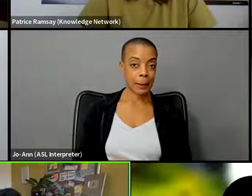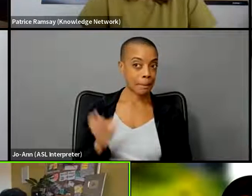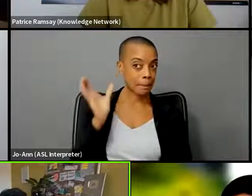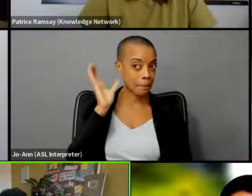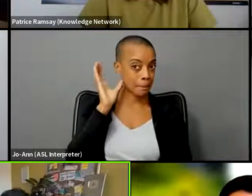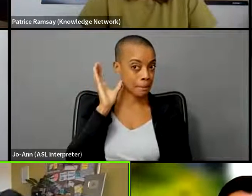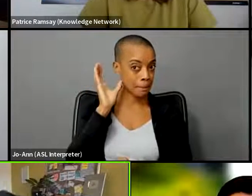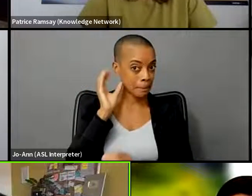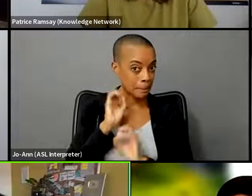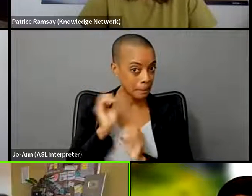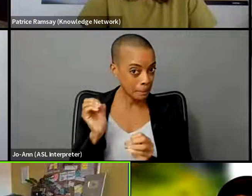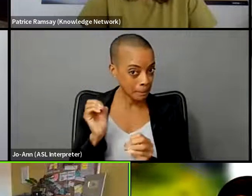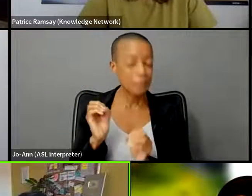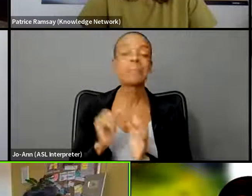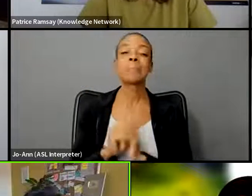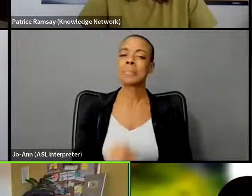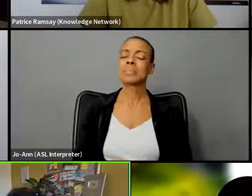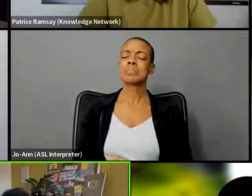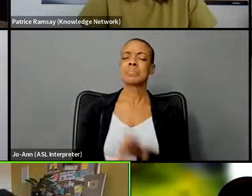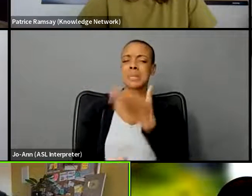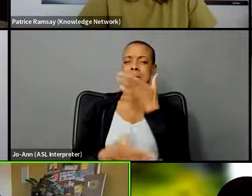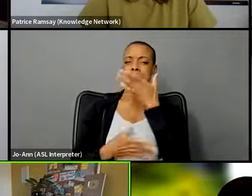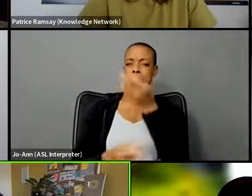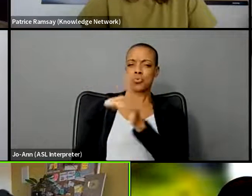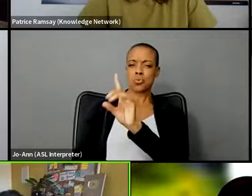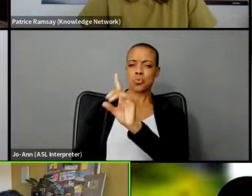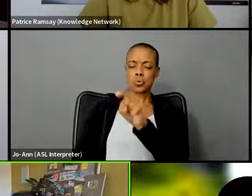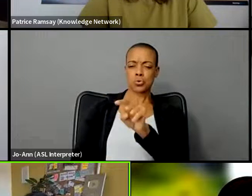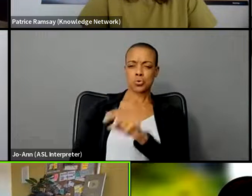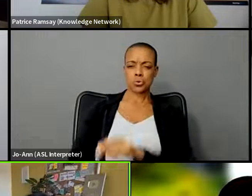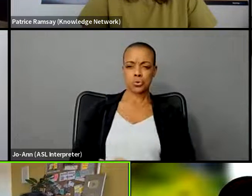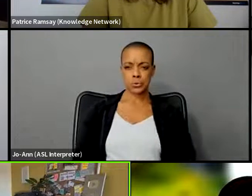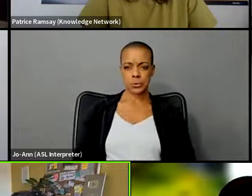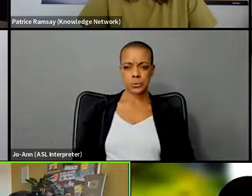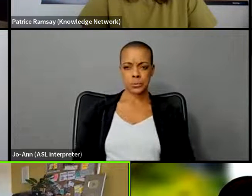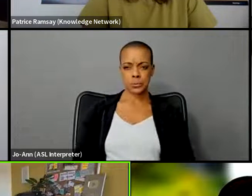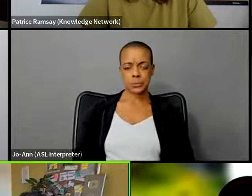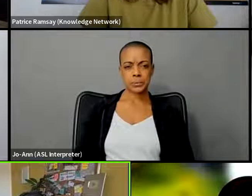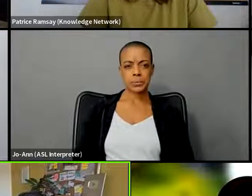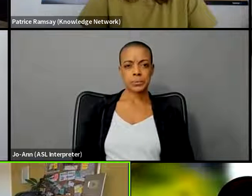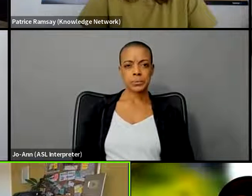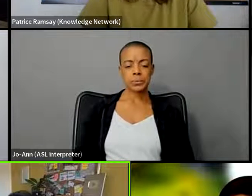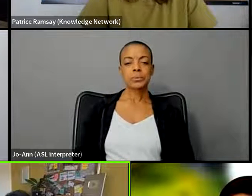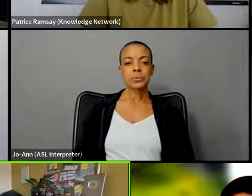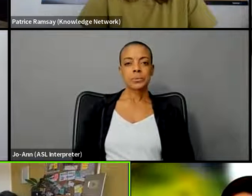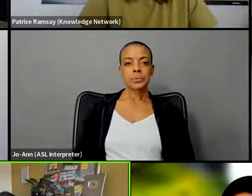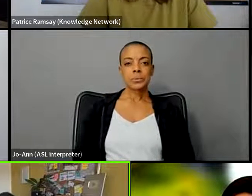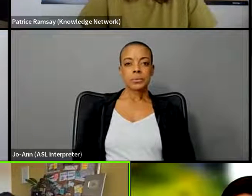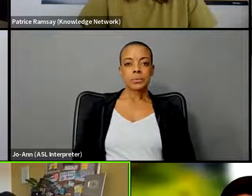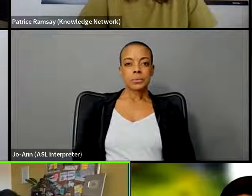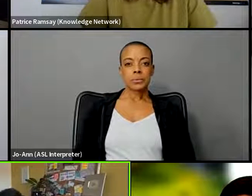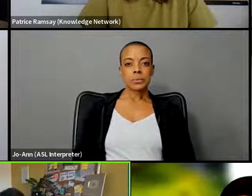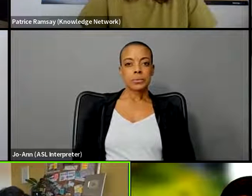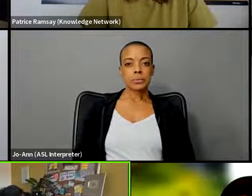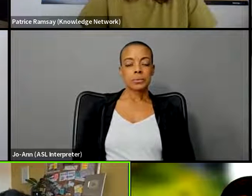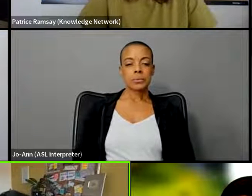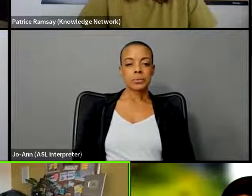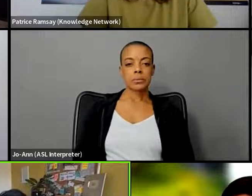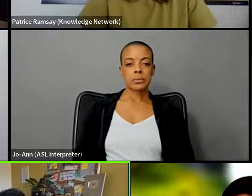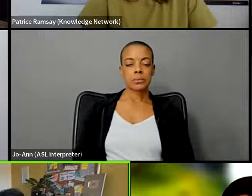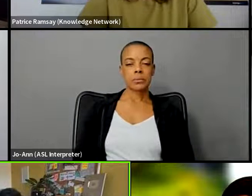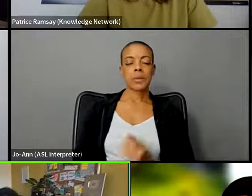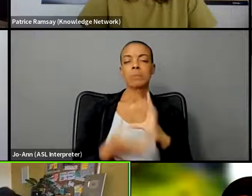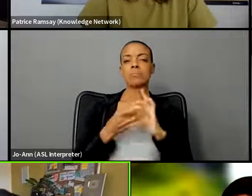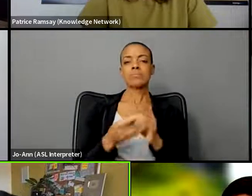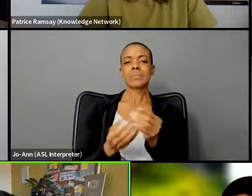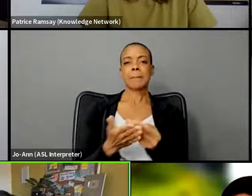no. This is an interesting question, and one that, I'm sure gets brought up a lot. I'm basically, it's around money. What